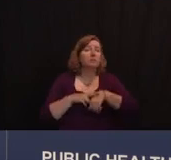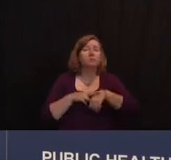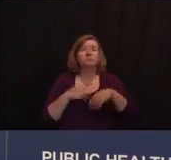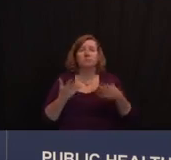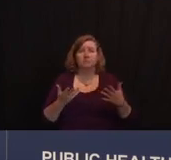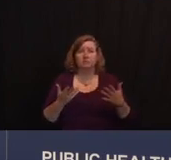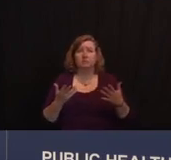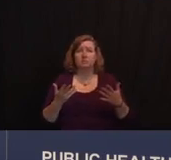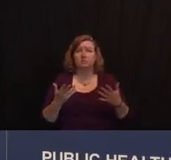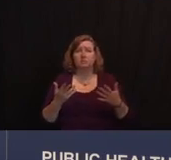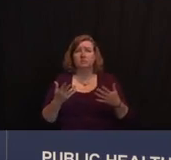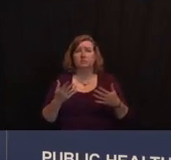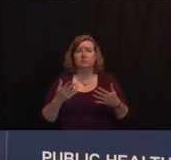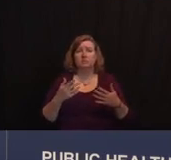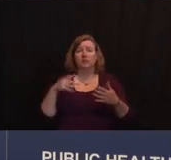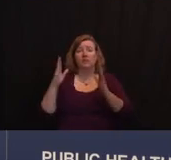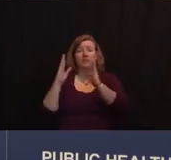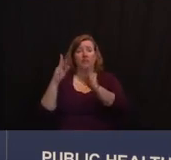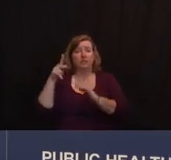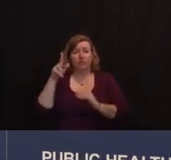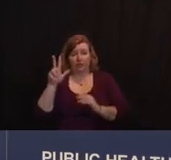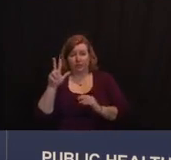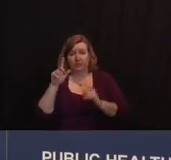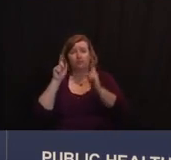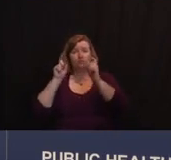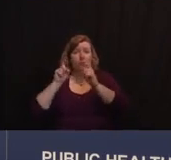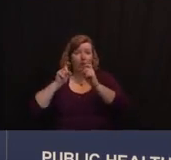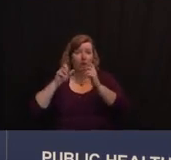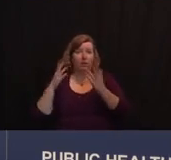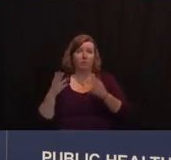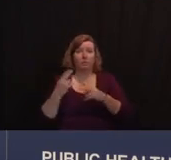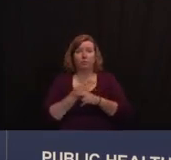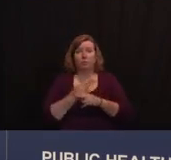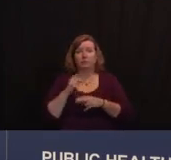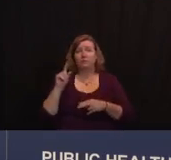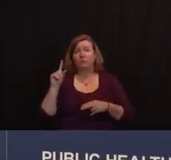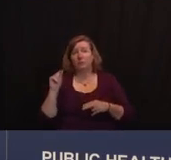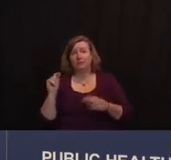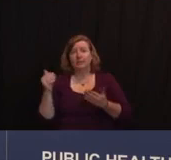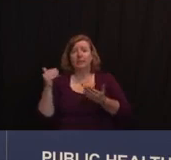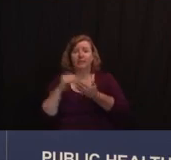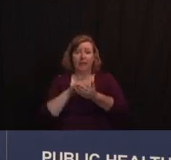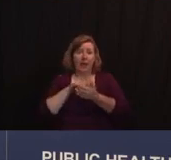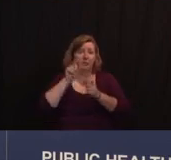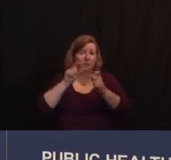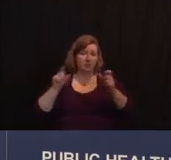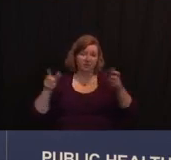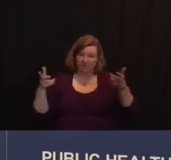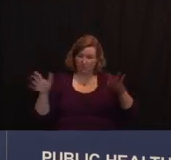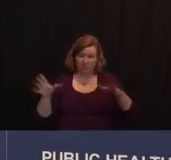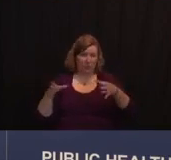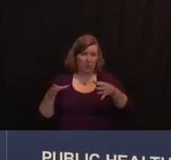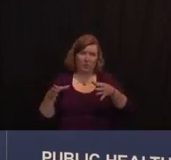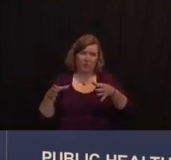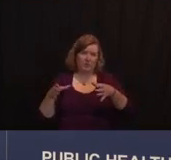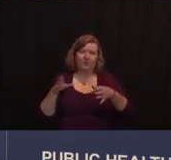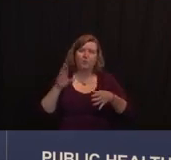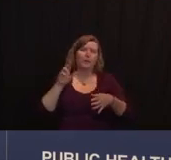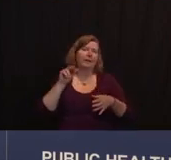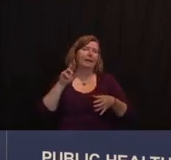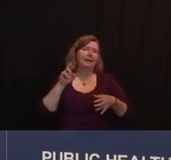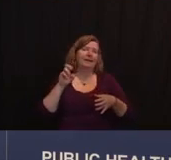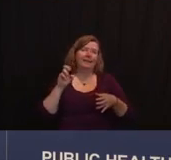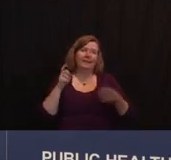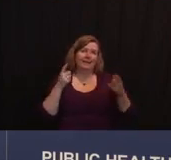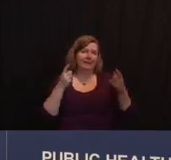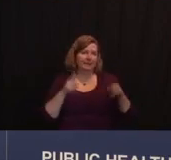3 trials occur only in maybe 20,000 or so individuals. So any rarer event is unlikely to manifest itself